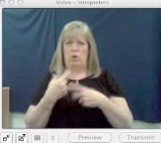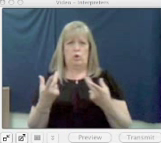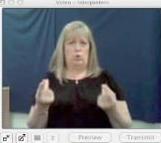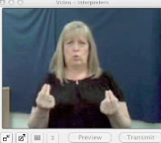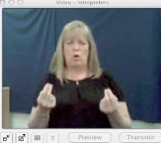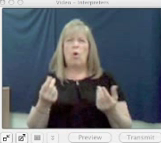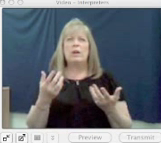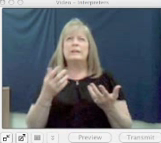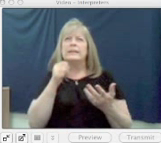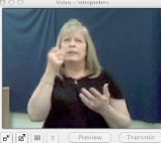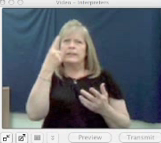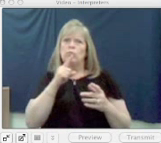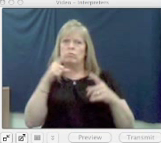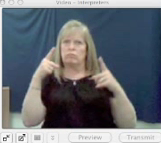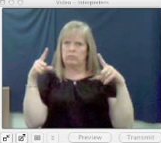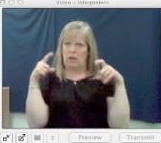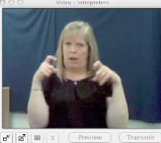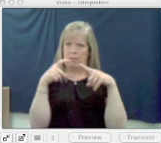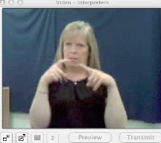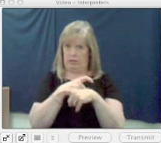And I think that that's telling.